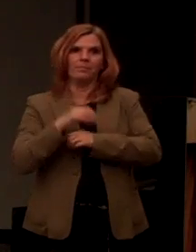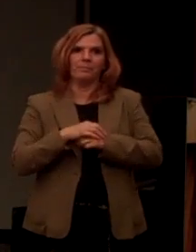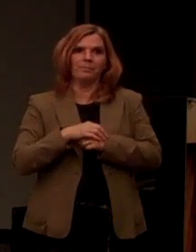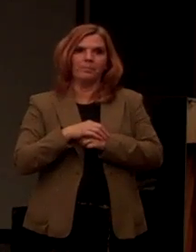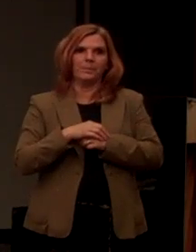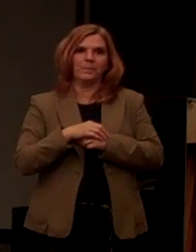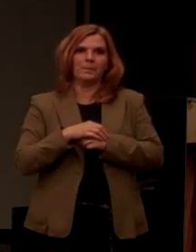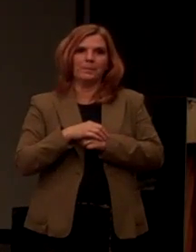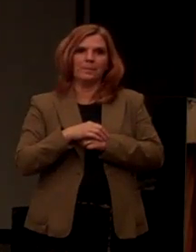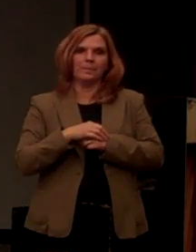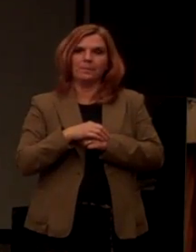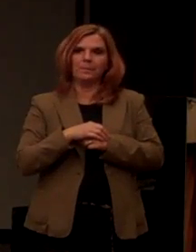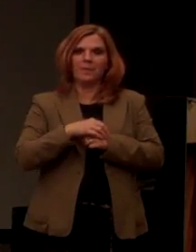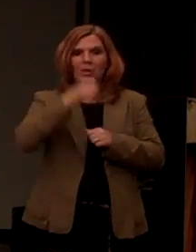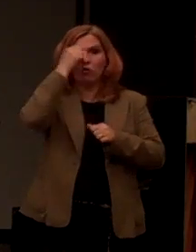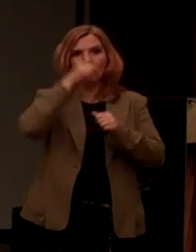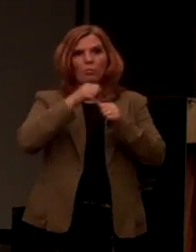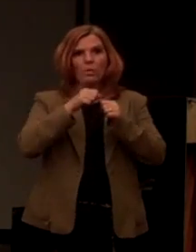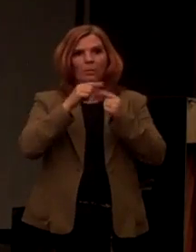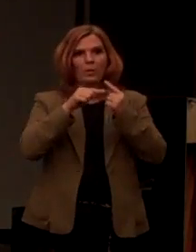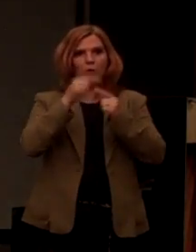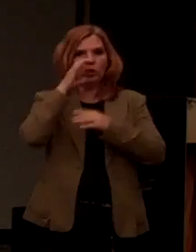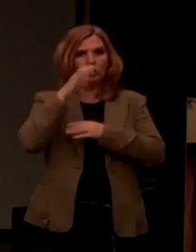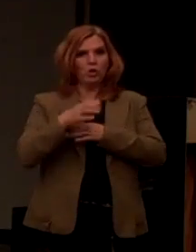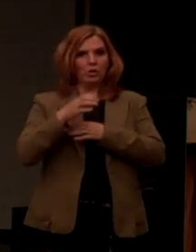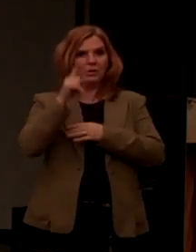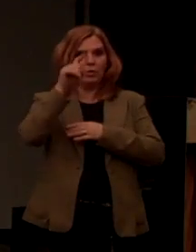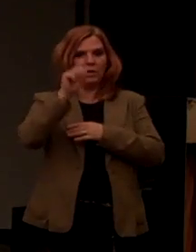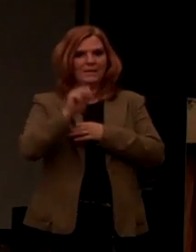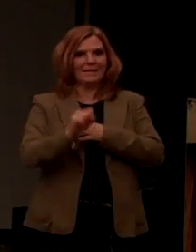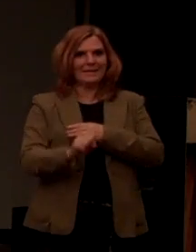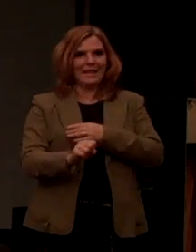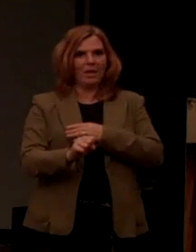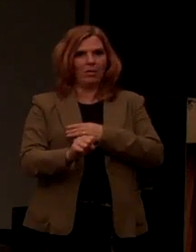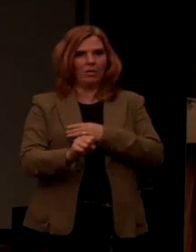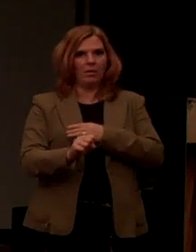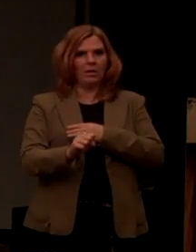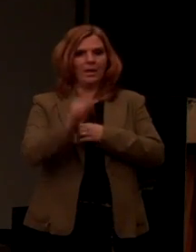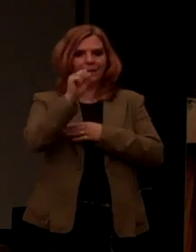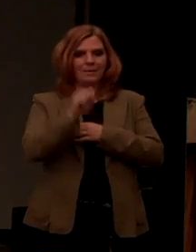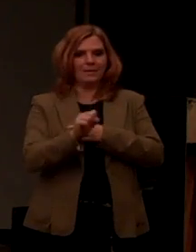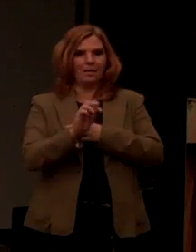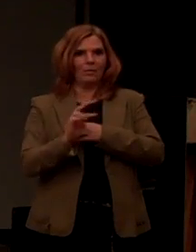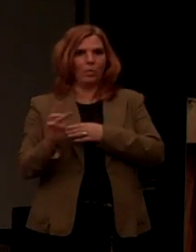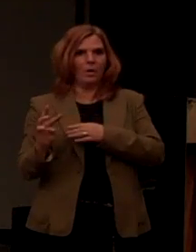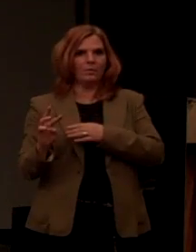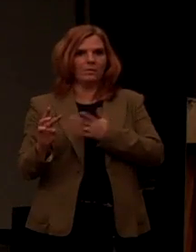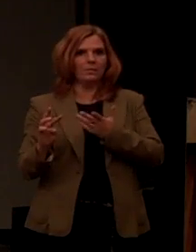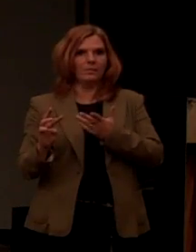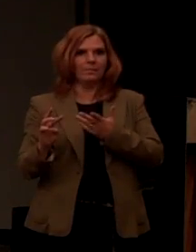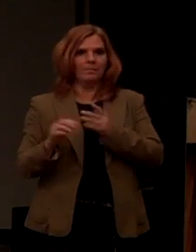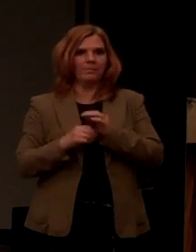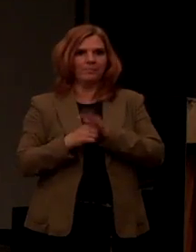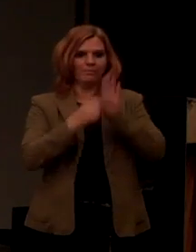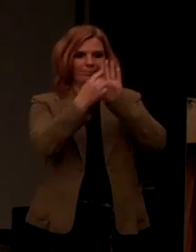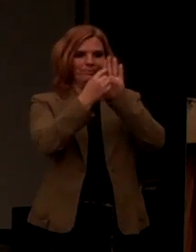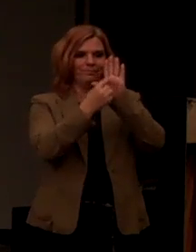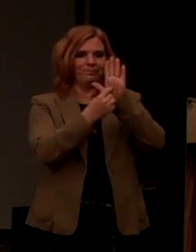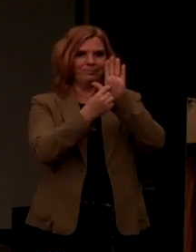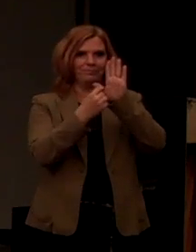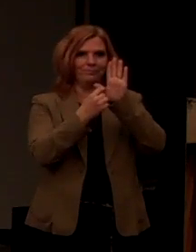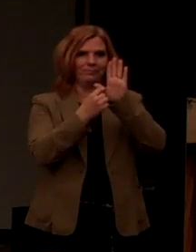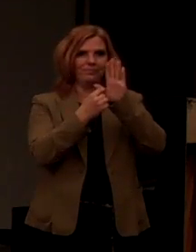Okay? Remember, when you go to Charleston, you're going south and southwest. Okay?